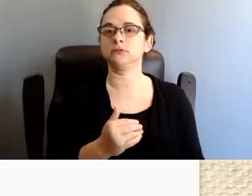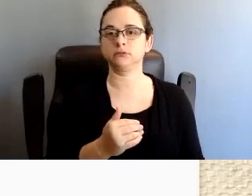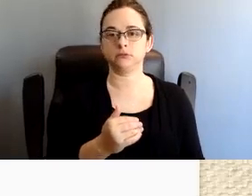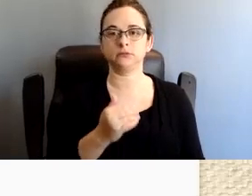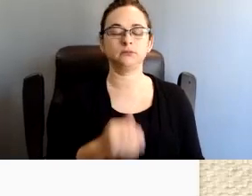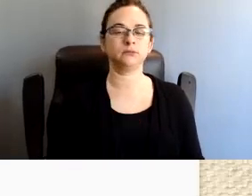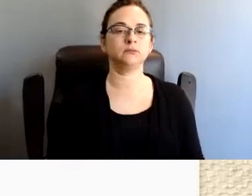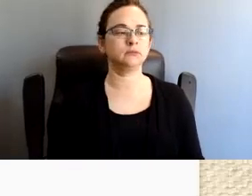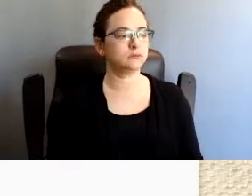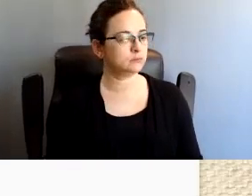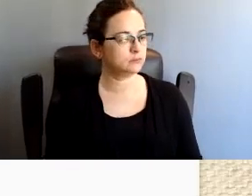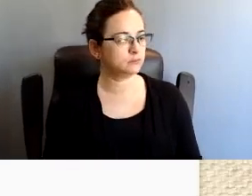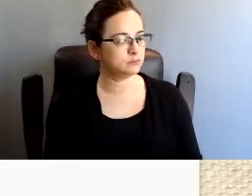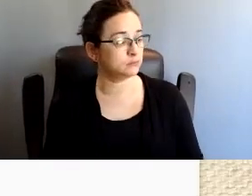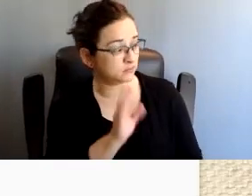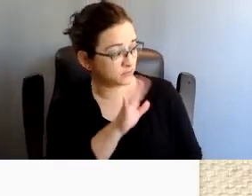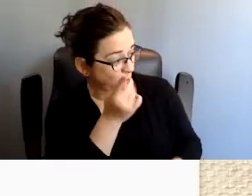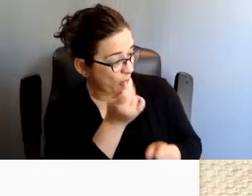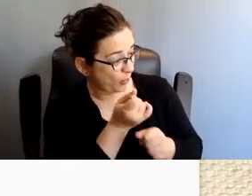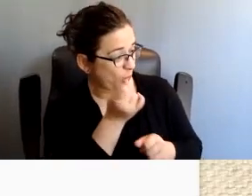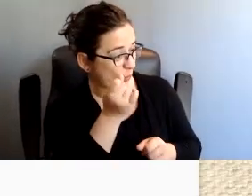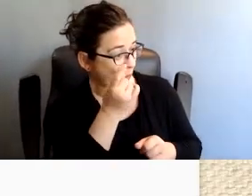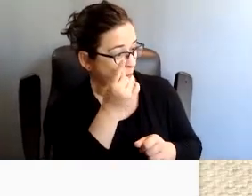year? Is that just once a year? The